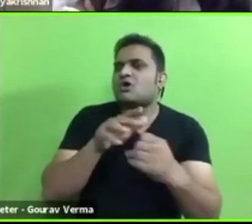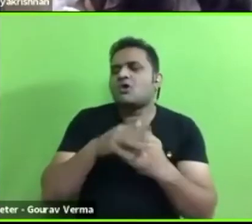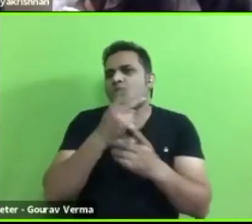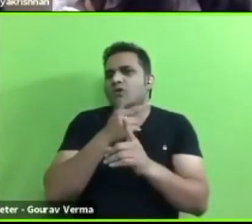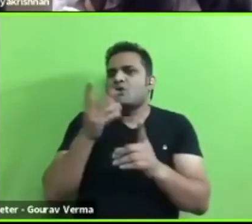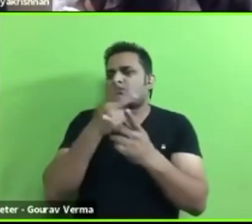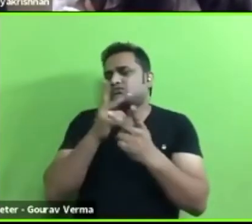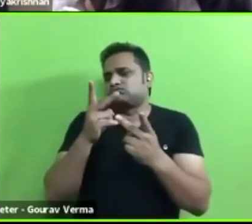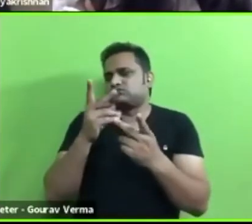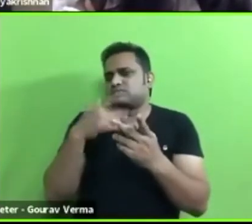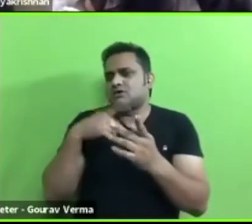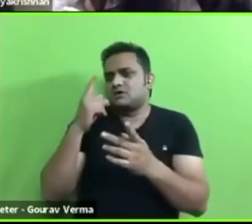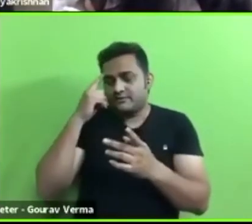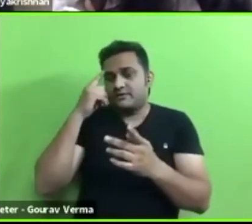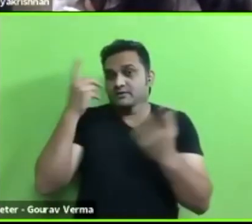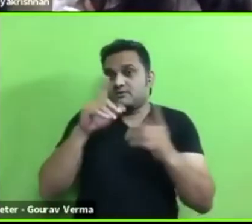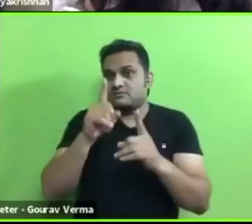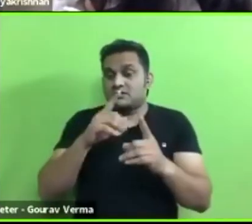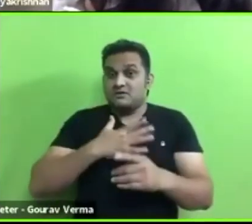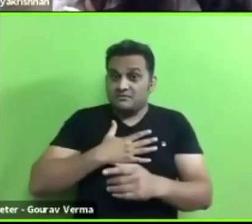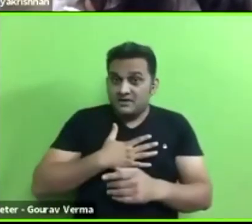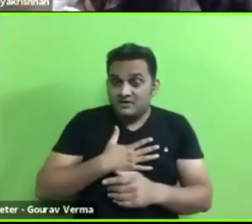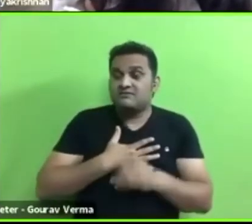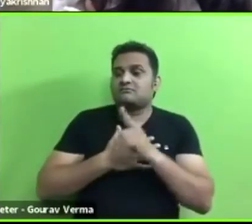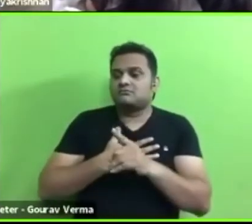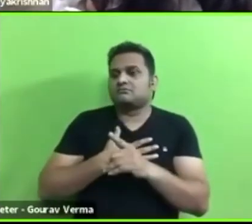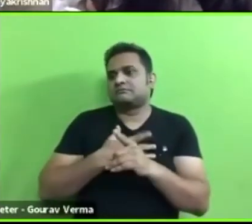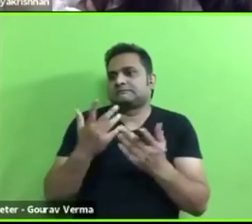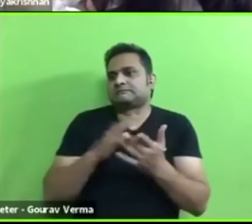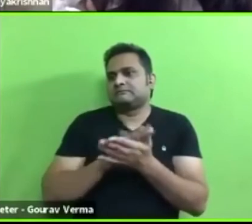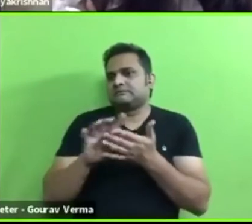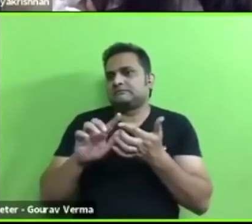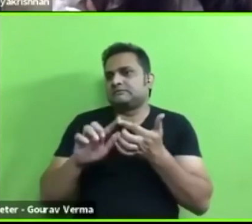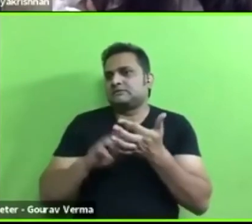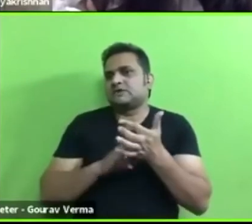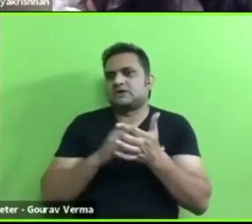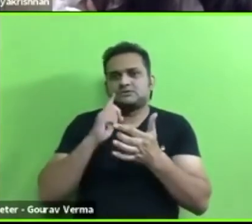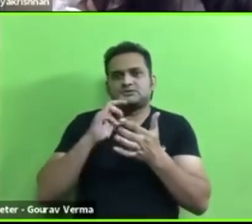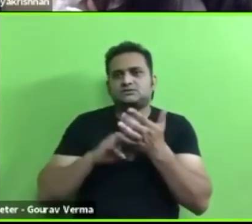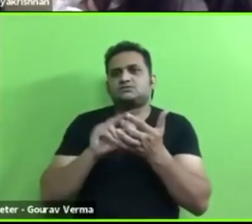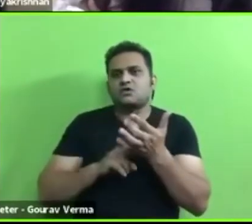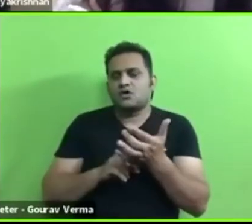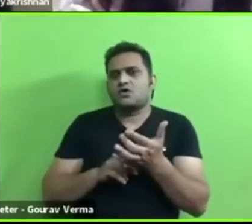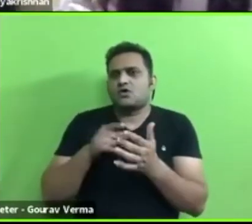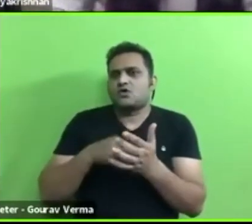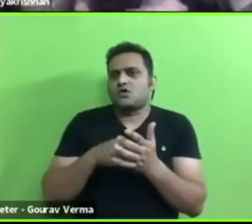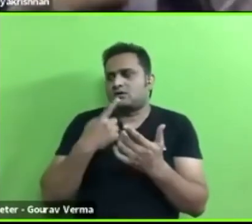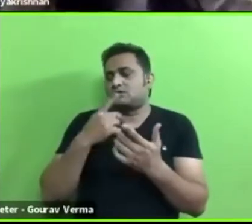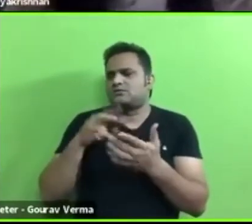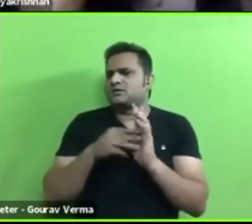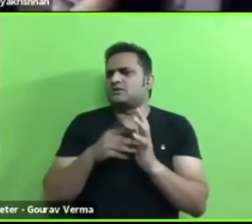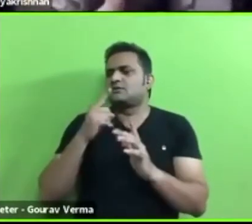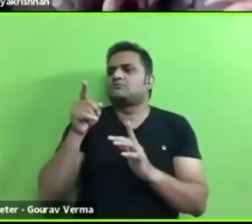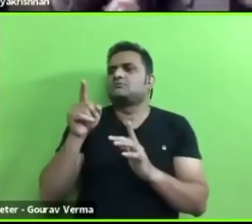Belief is at a central place, but the belief of the hegemon is not. Belief of the hegemon invites you